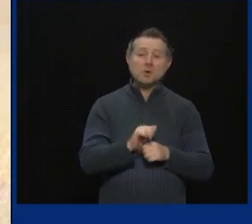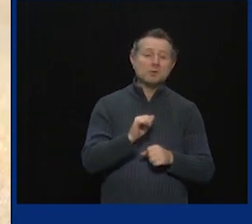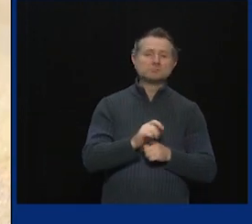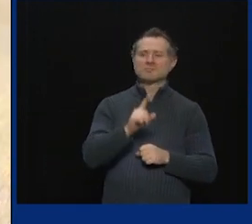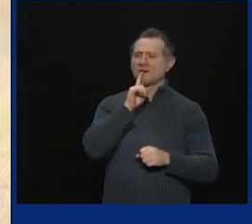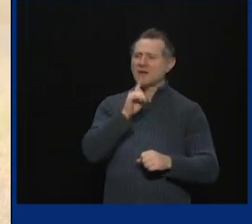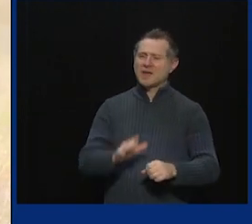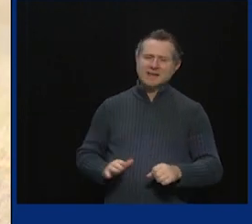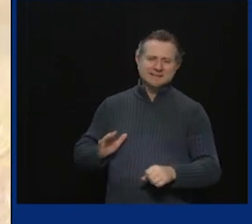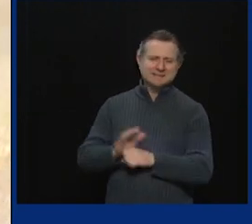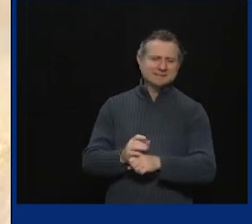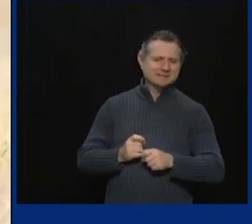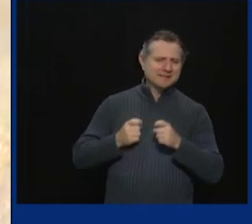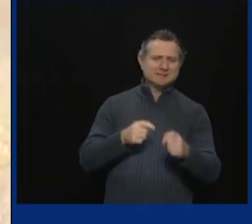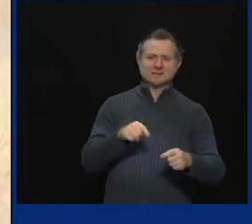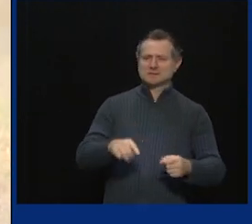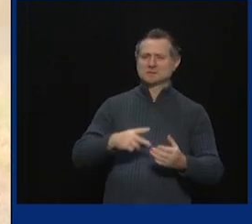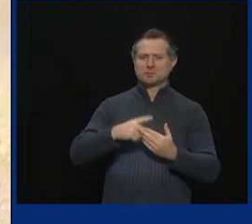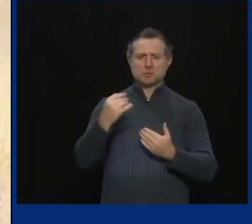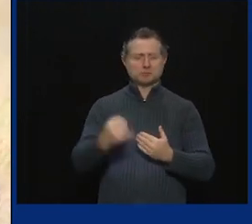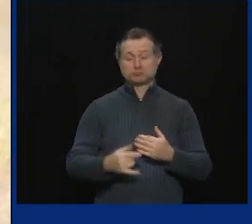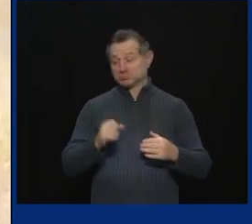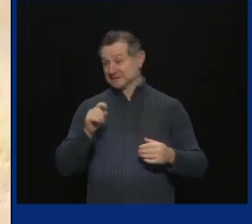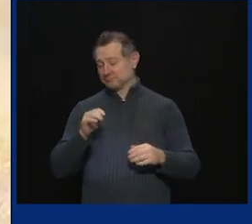incredible, and we thank you for that work.